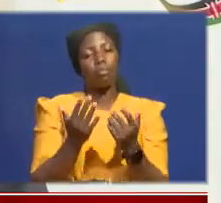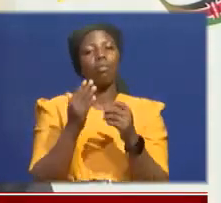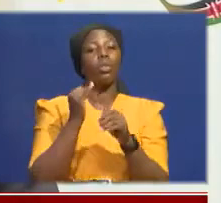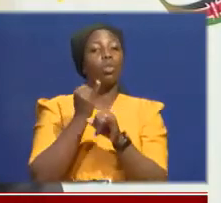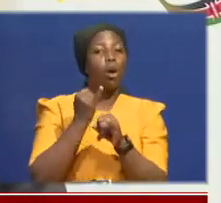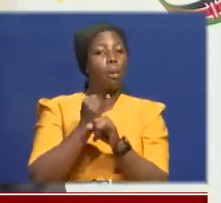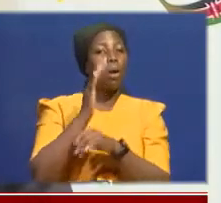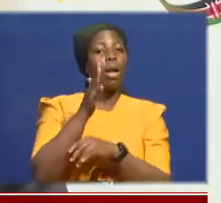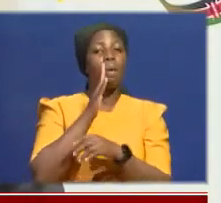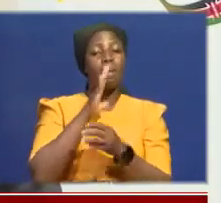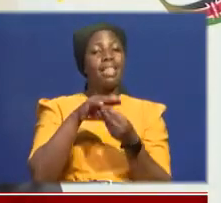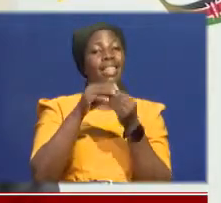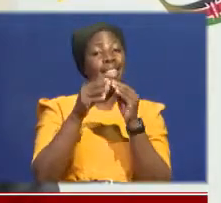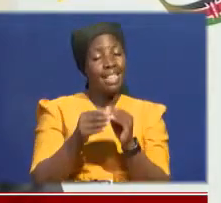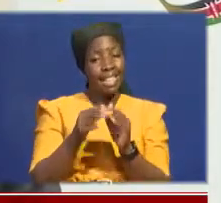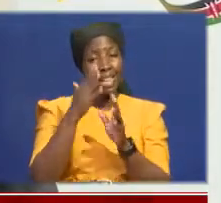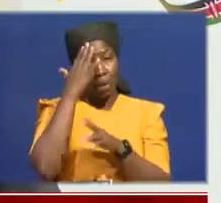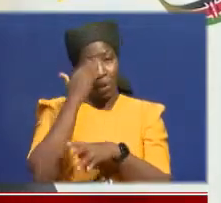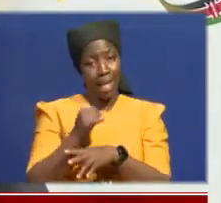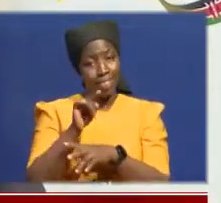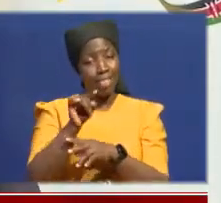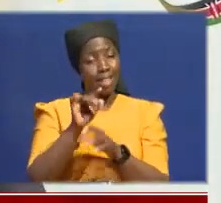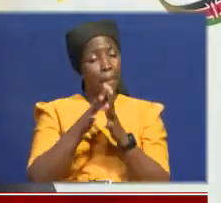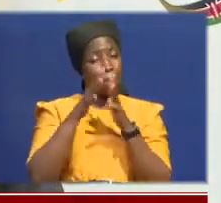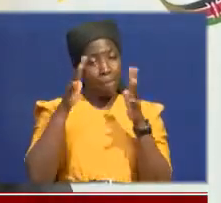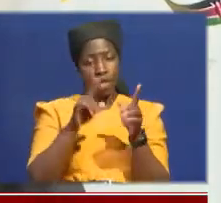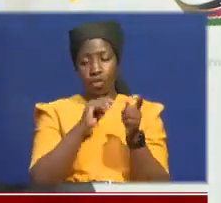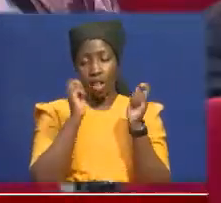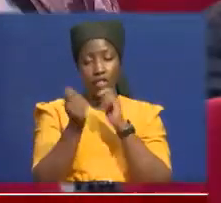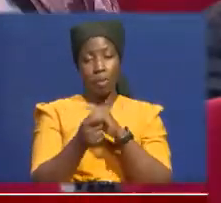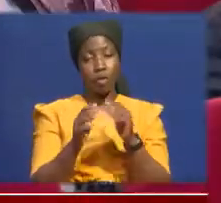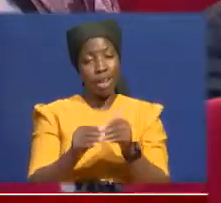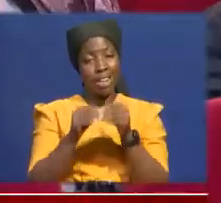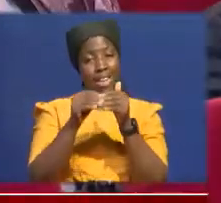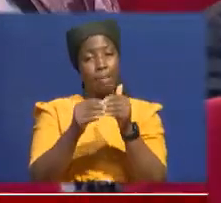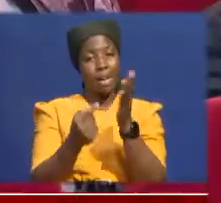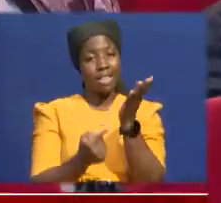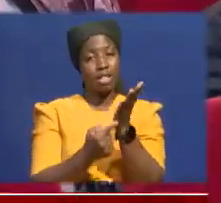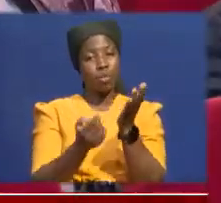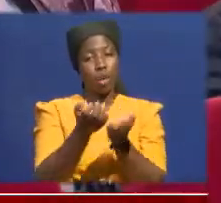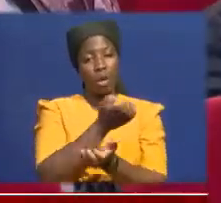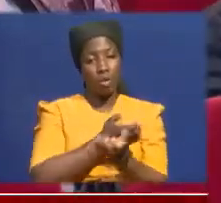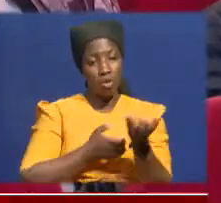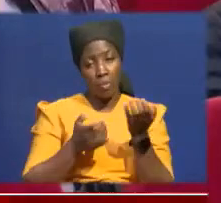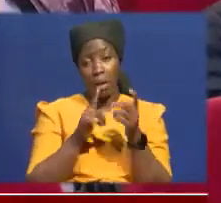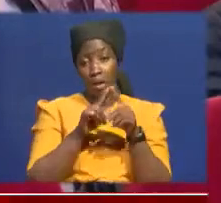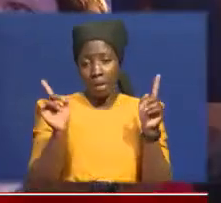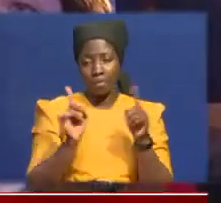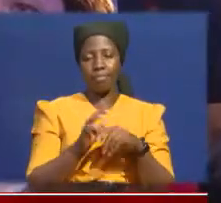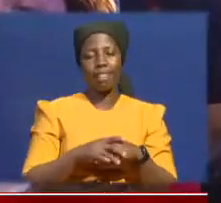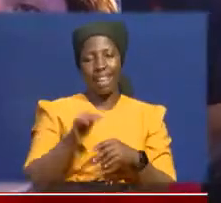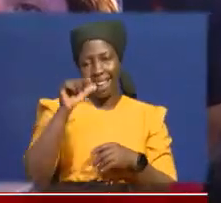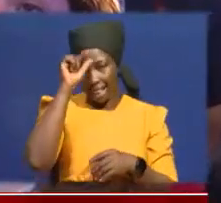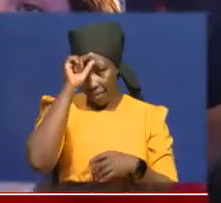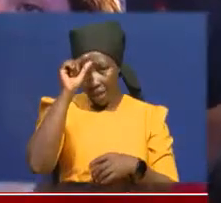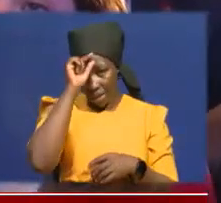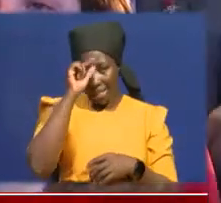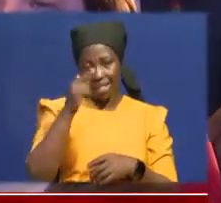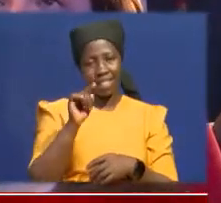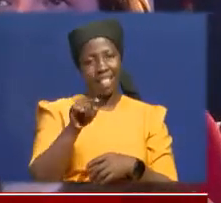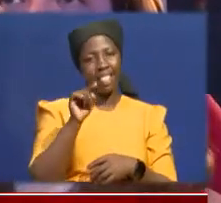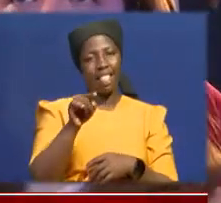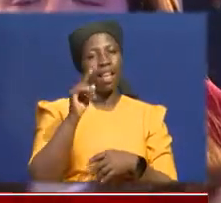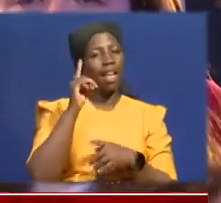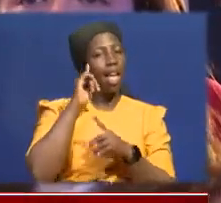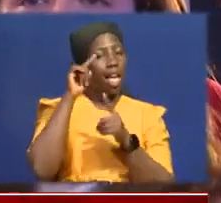jobs will be created as a result of this massive transformation that's being driven by digital economy. However, the government is poised to